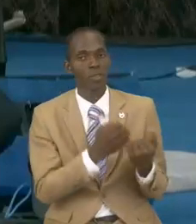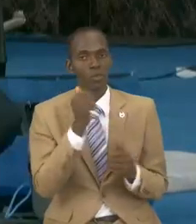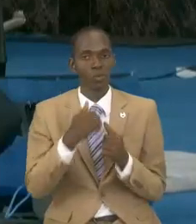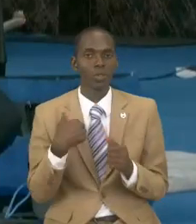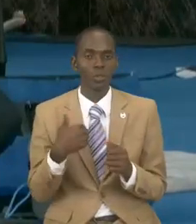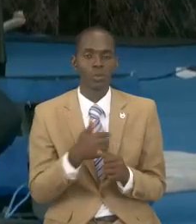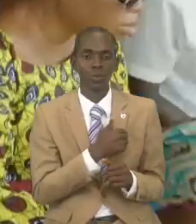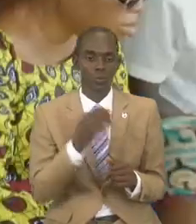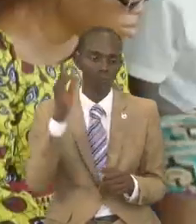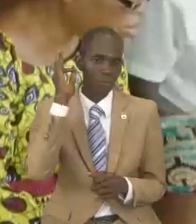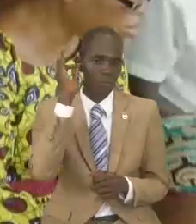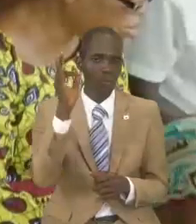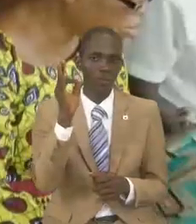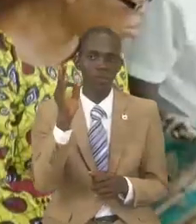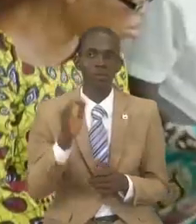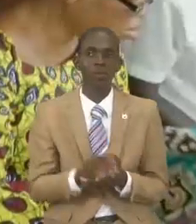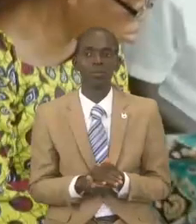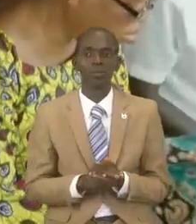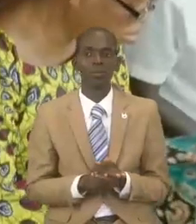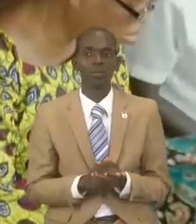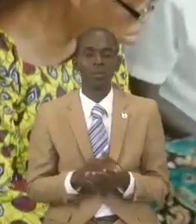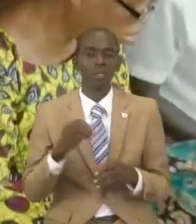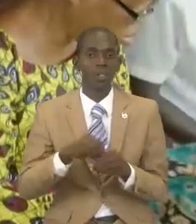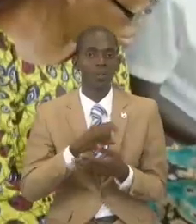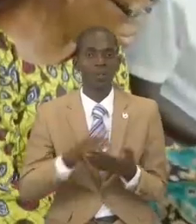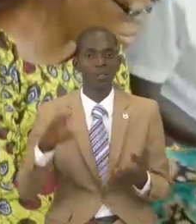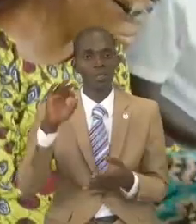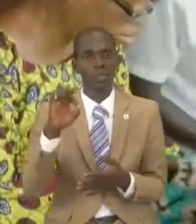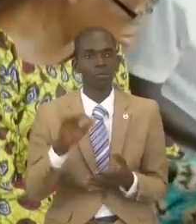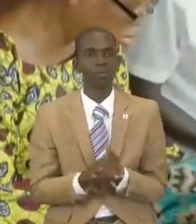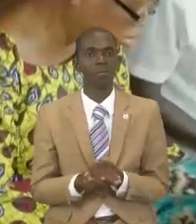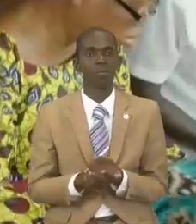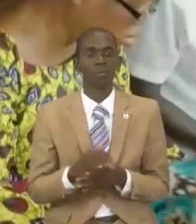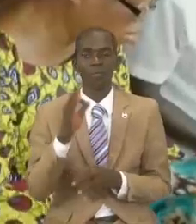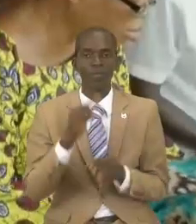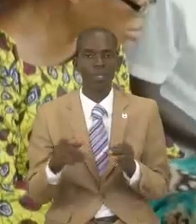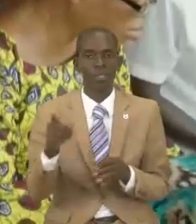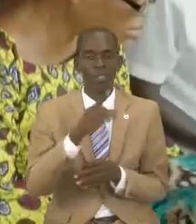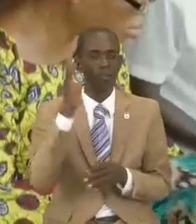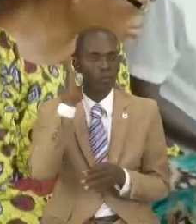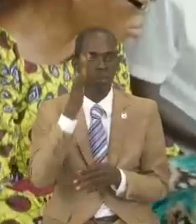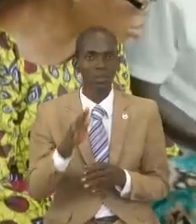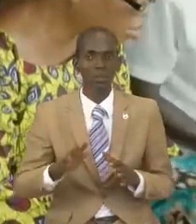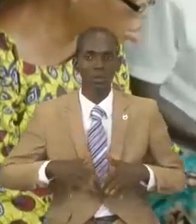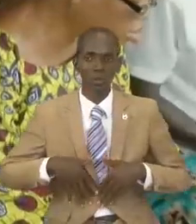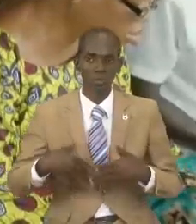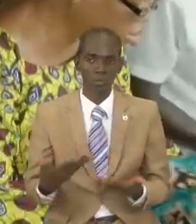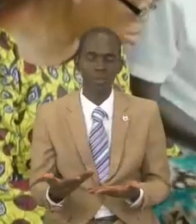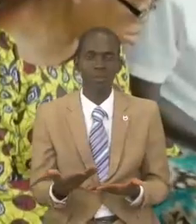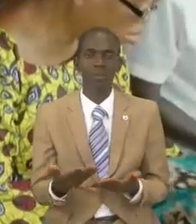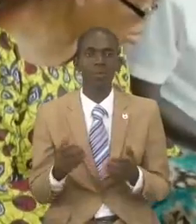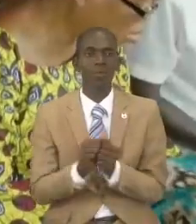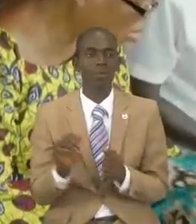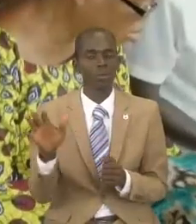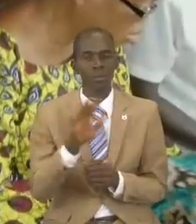verse 9, that if thou shalt confess with thy